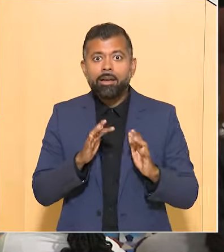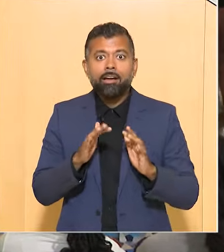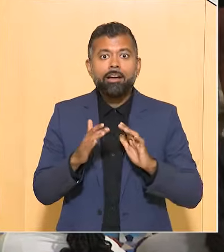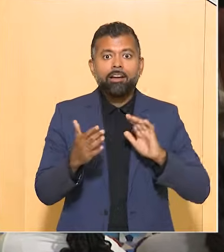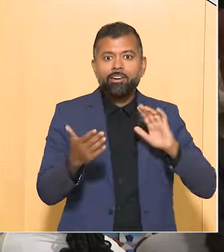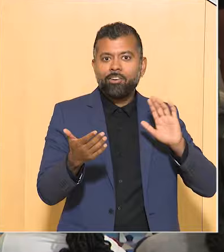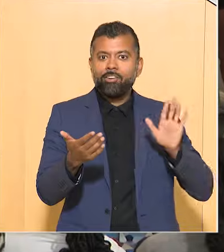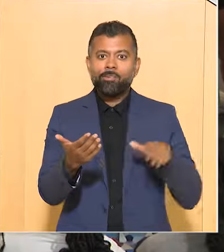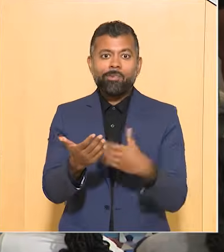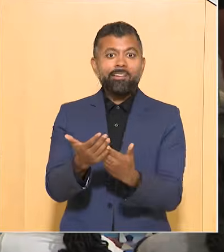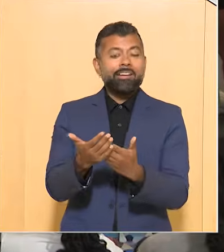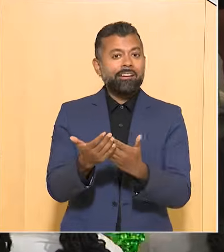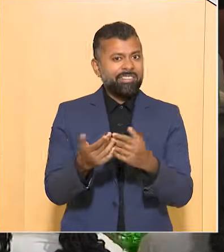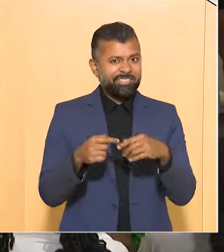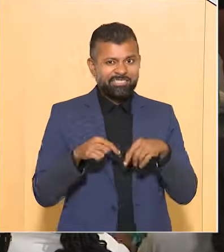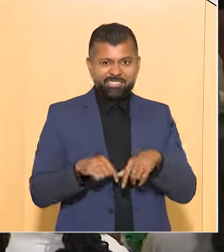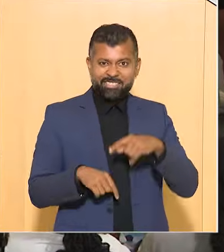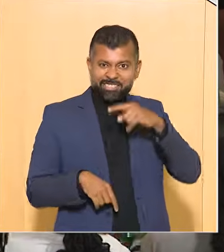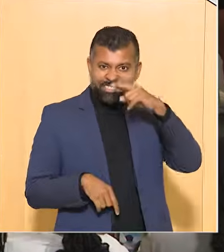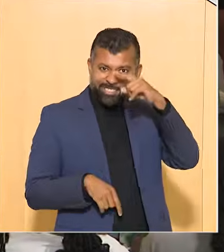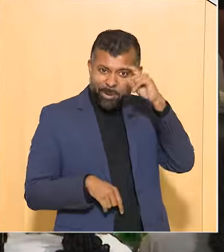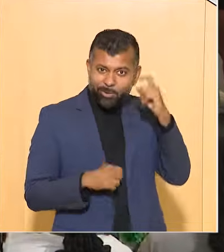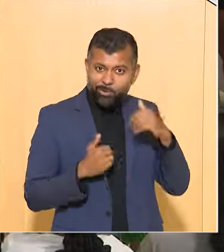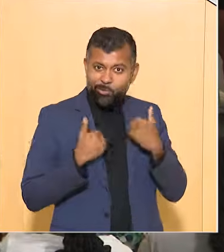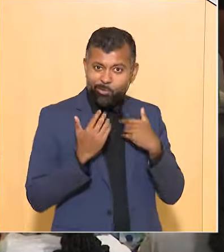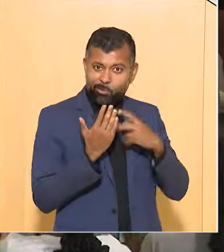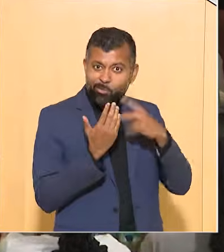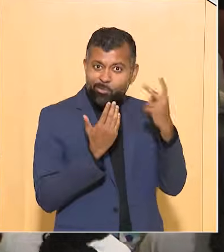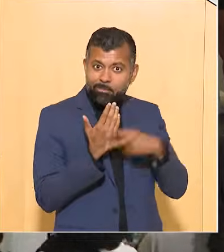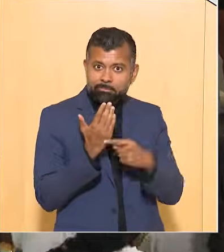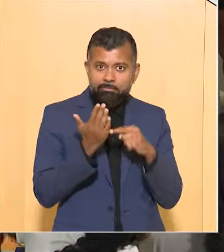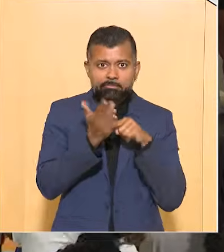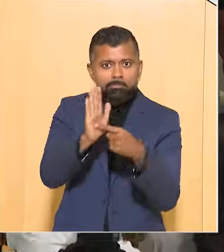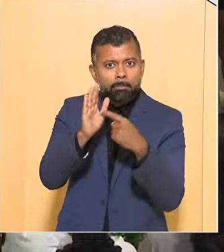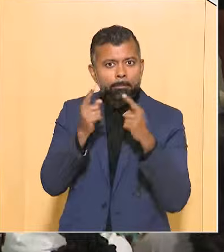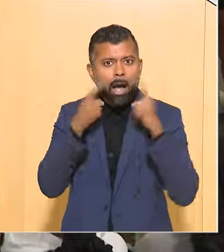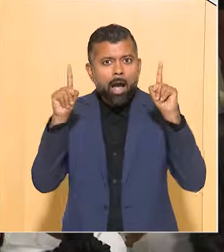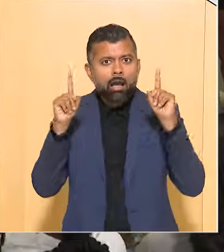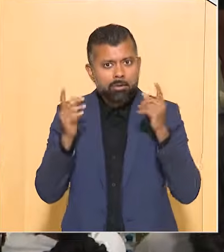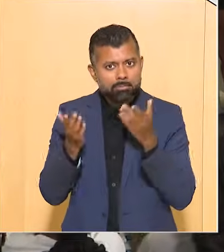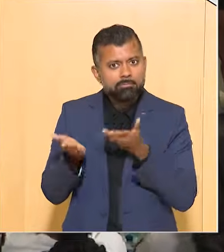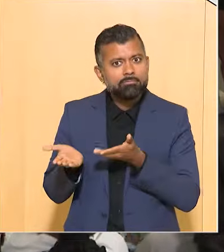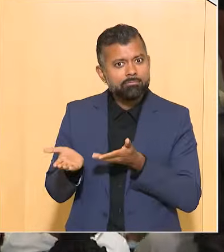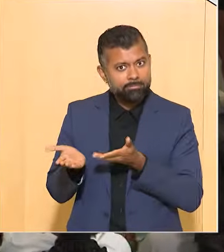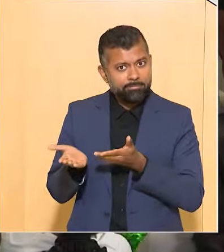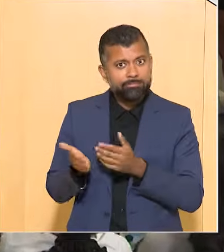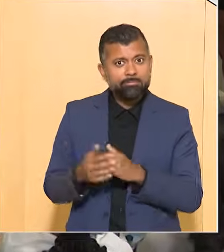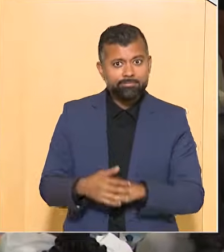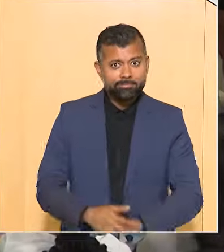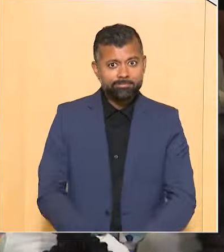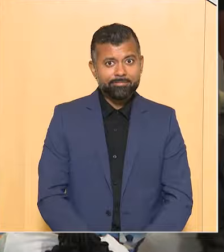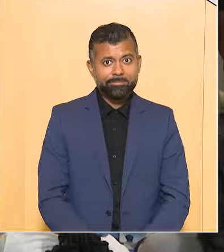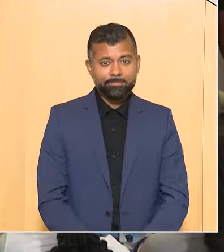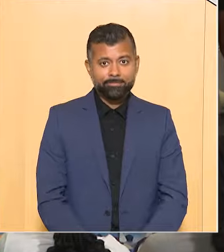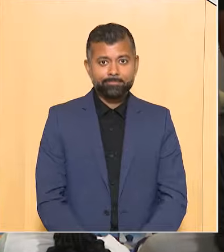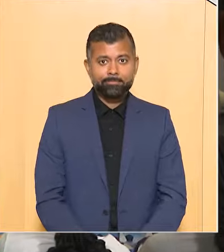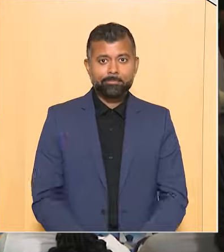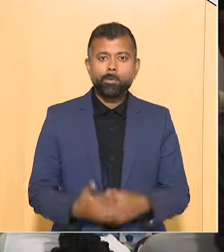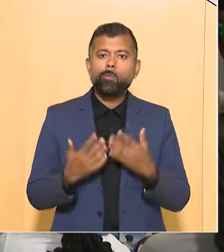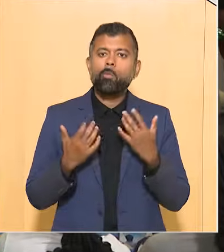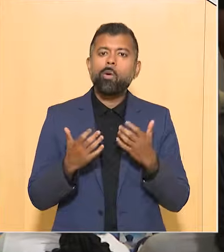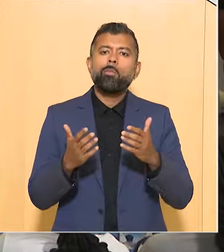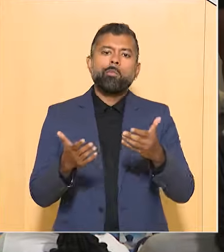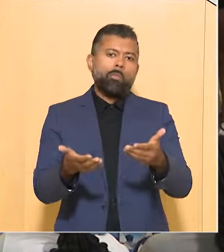MBSYEP. Give her another round of applause. And I want to welcome our